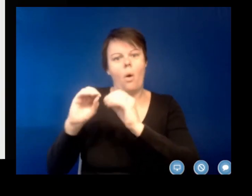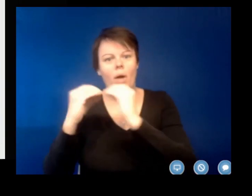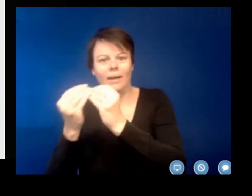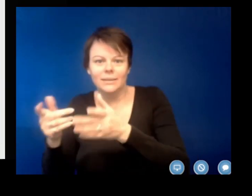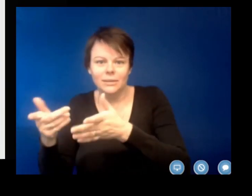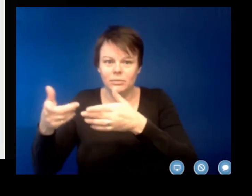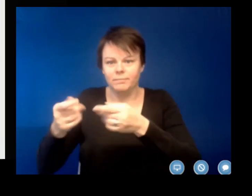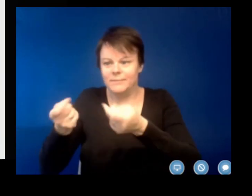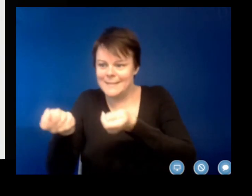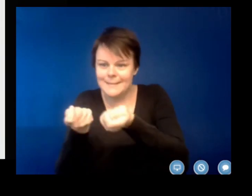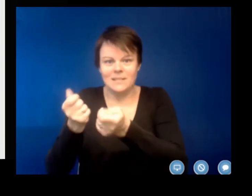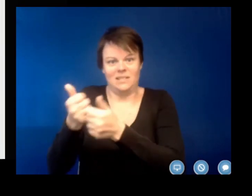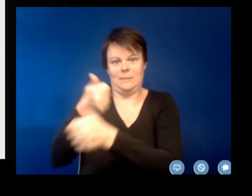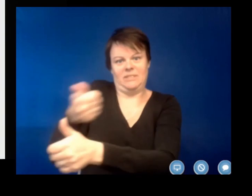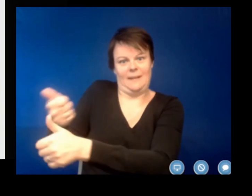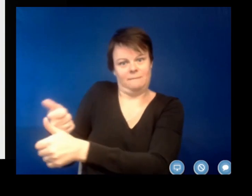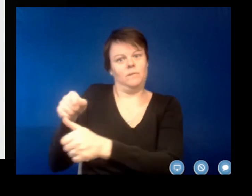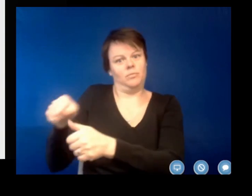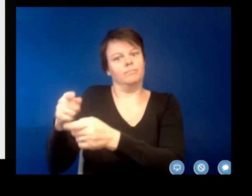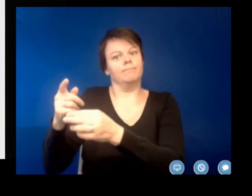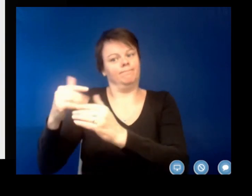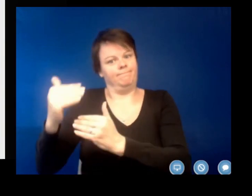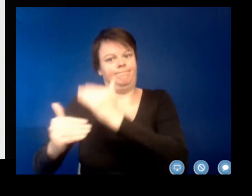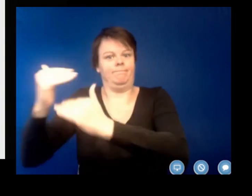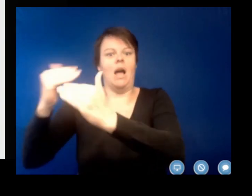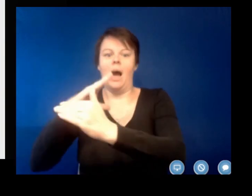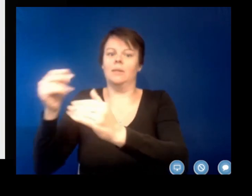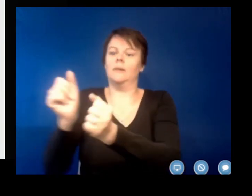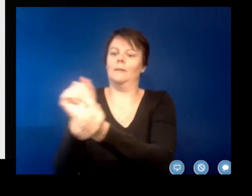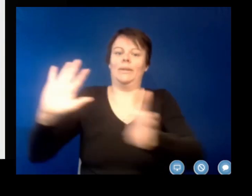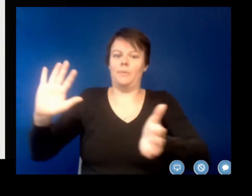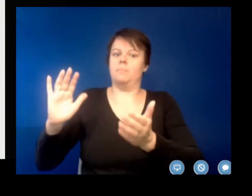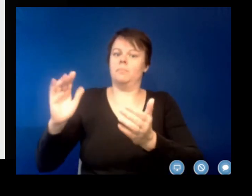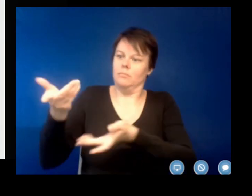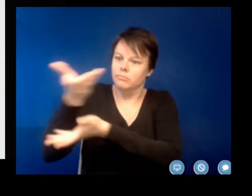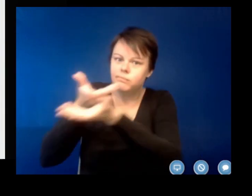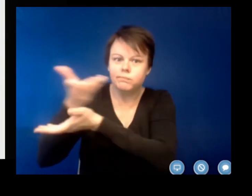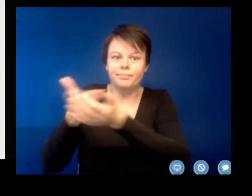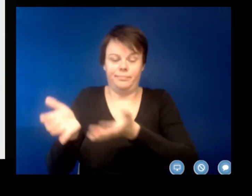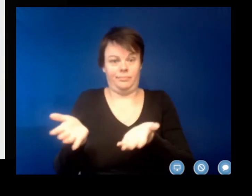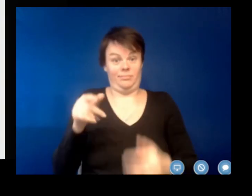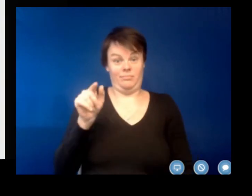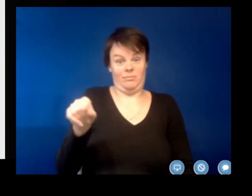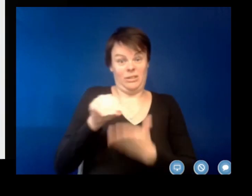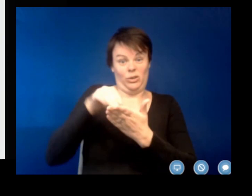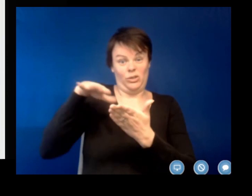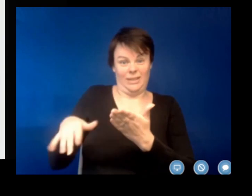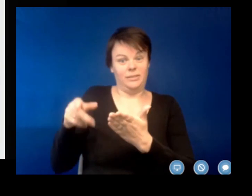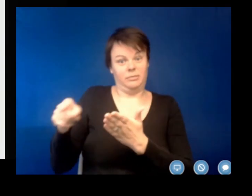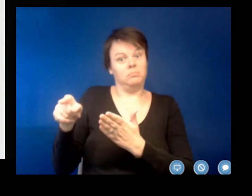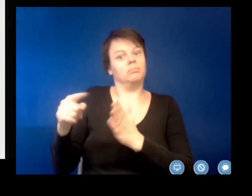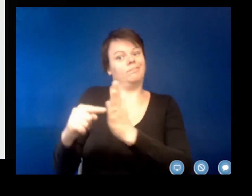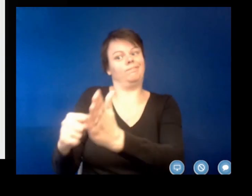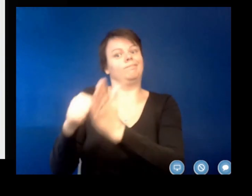they think what constitutes a society. I really believe that I had a very important experience in what a